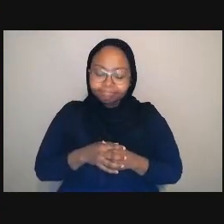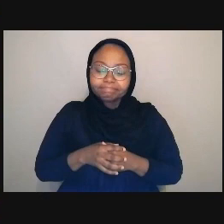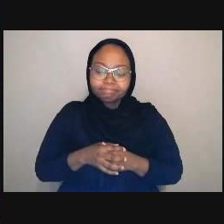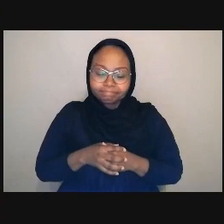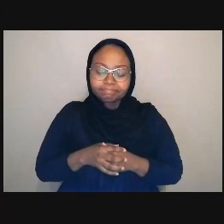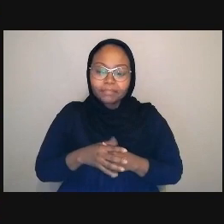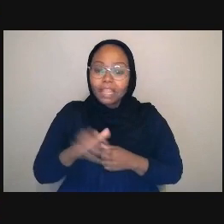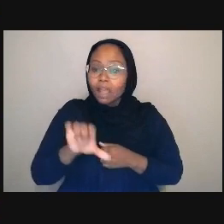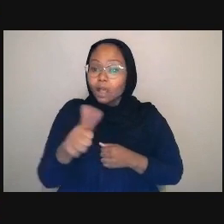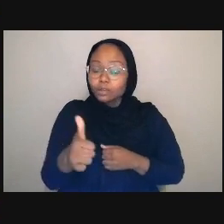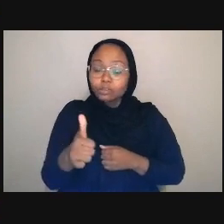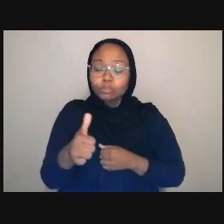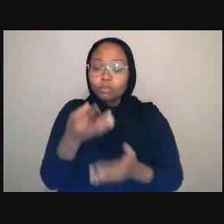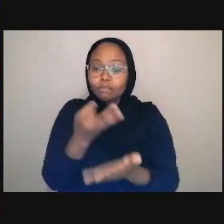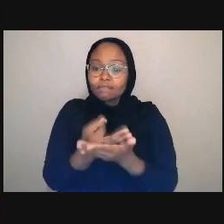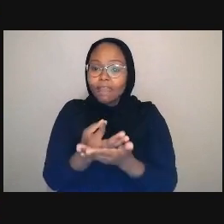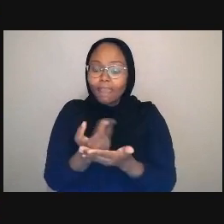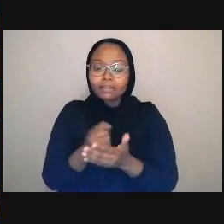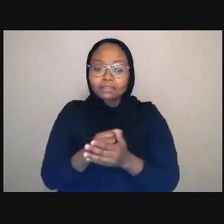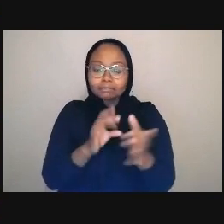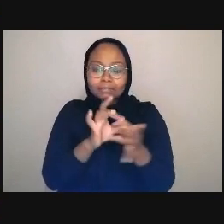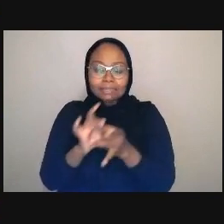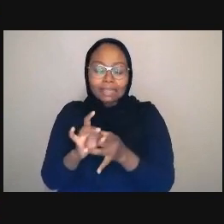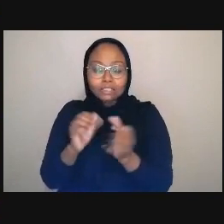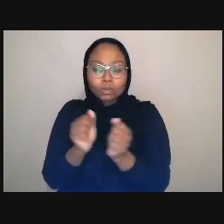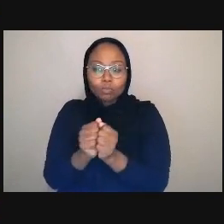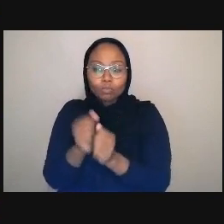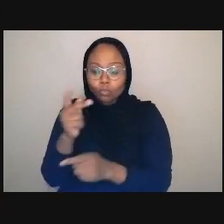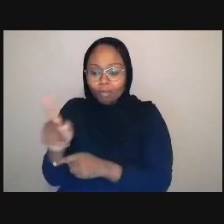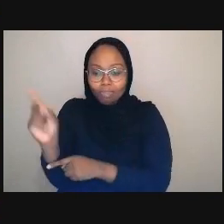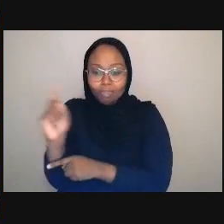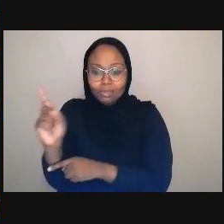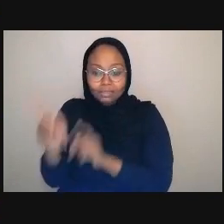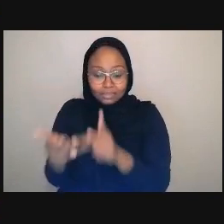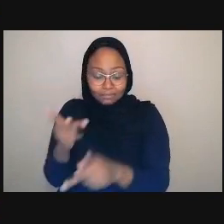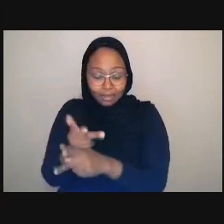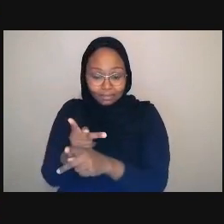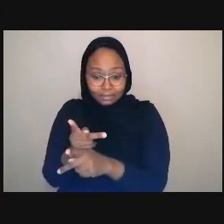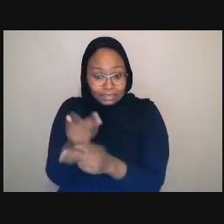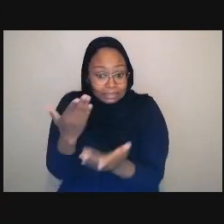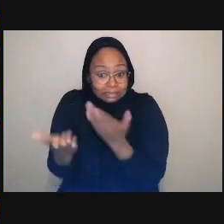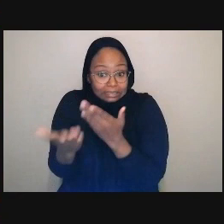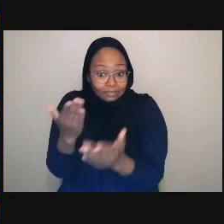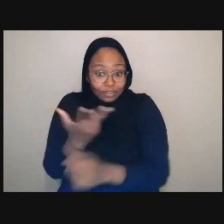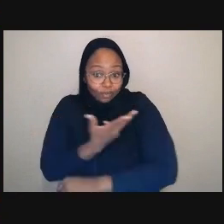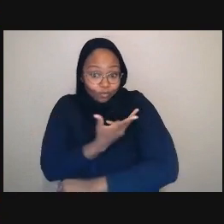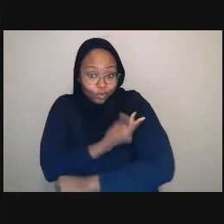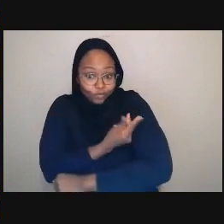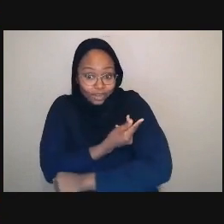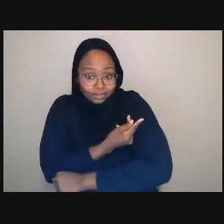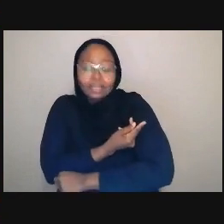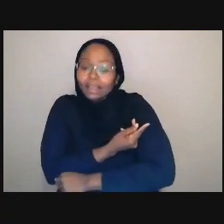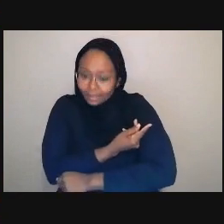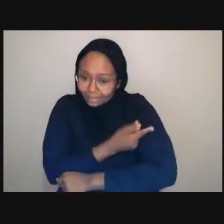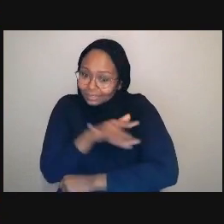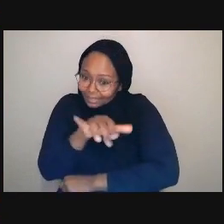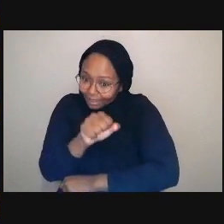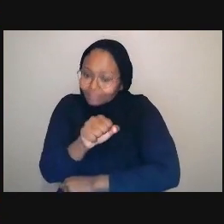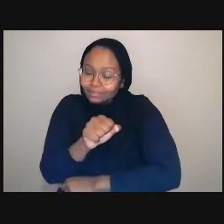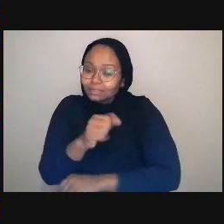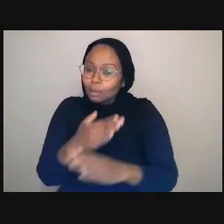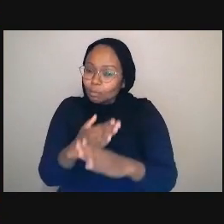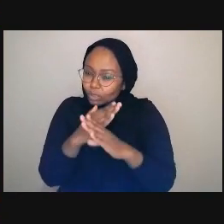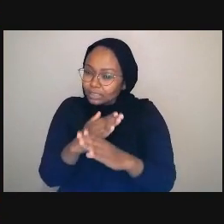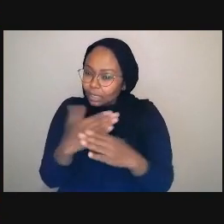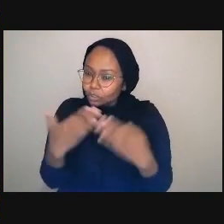Delta variant is that even if you are vaccinated, which actually does protect you quite well against infection,